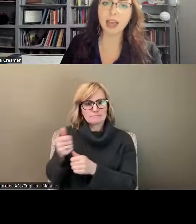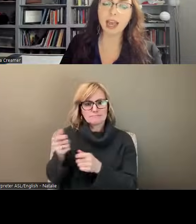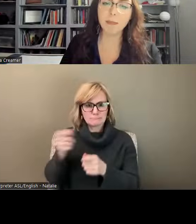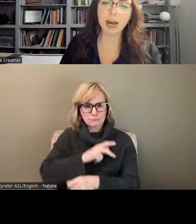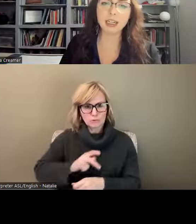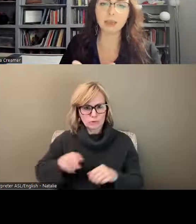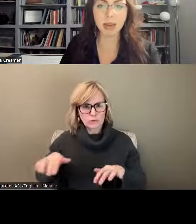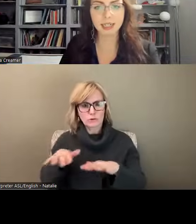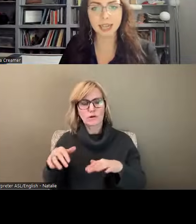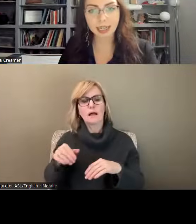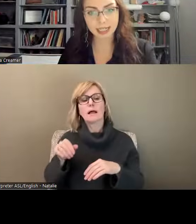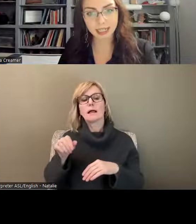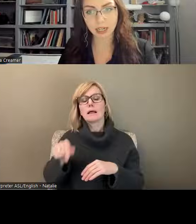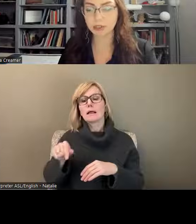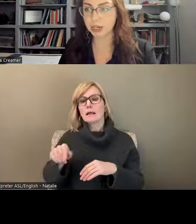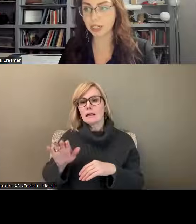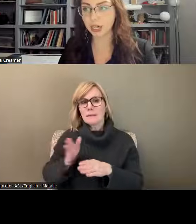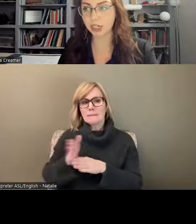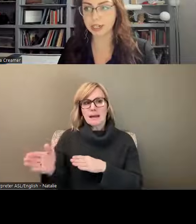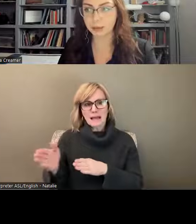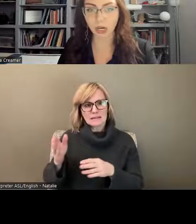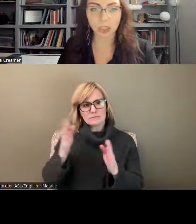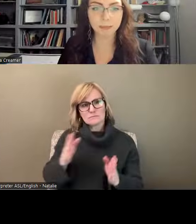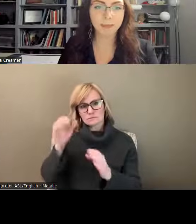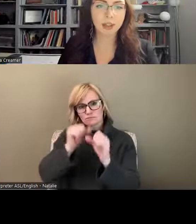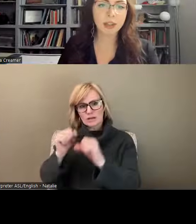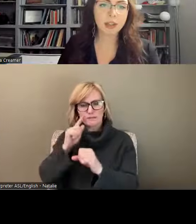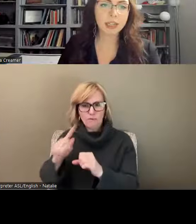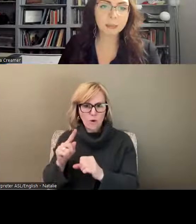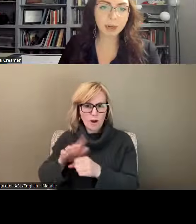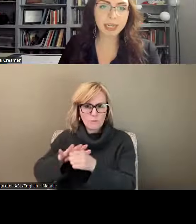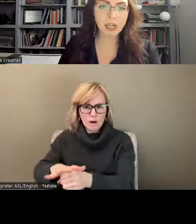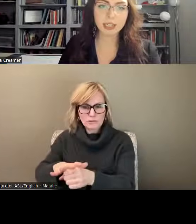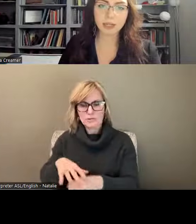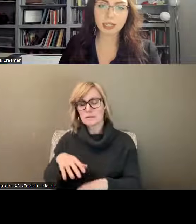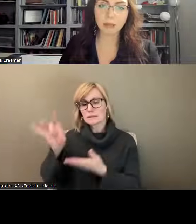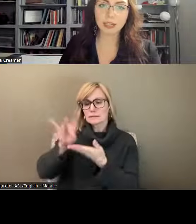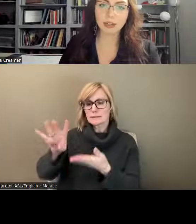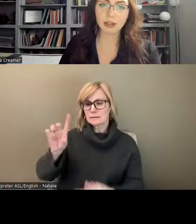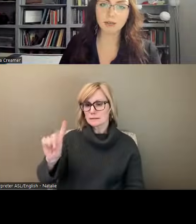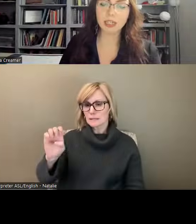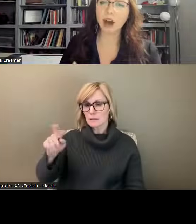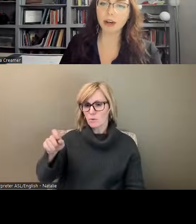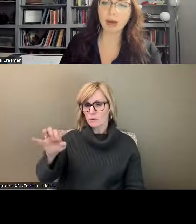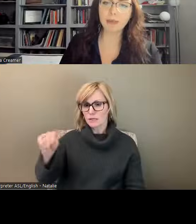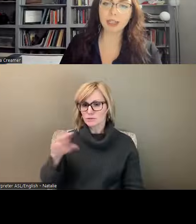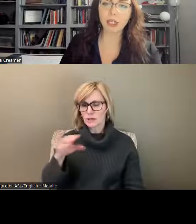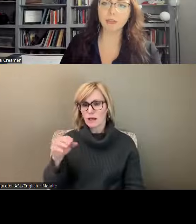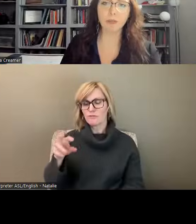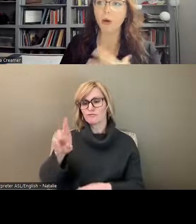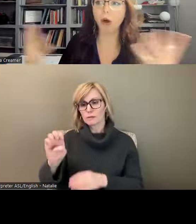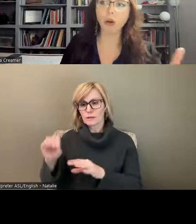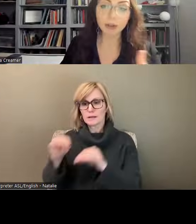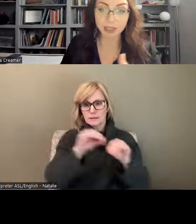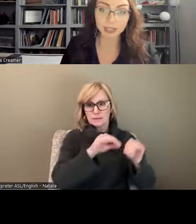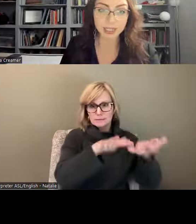the empire's main tactics of administration and oppression. Deportations and resettlements of these conquered populations